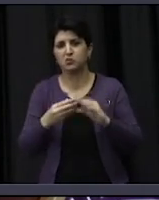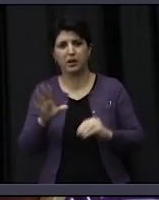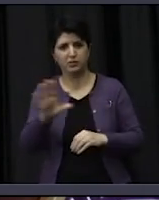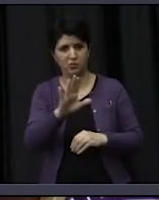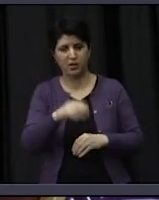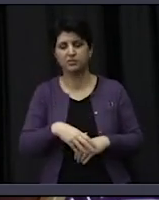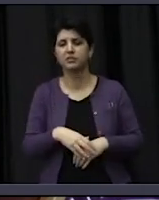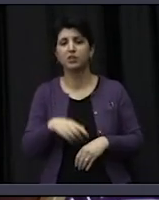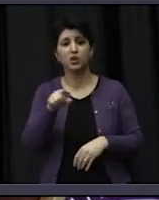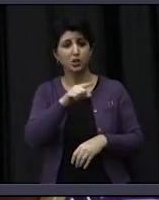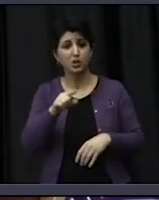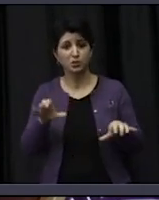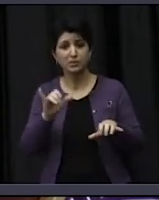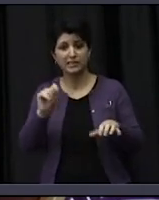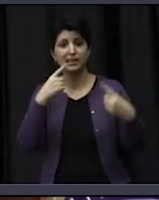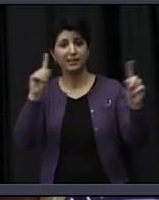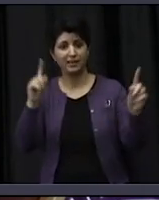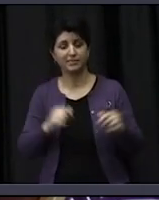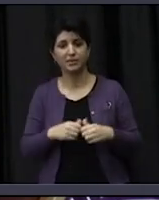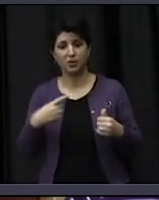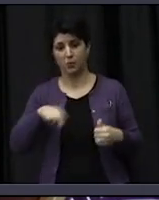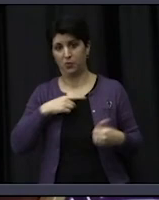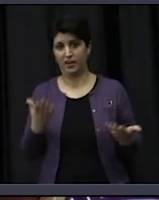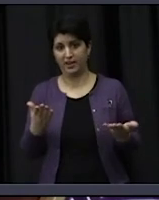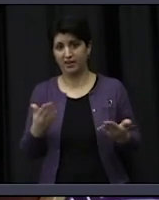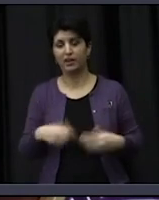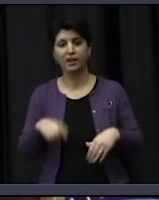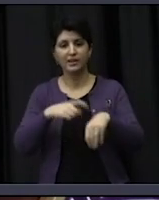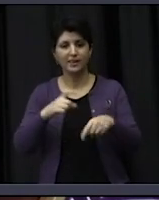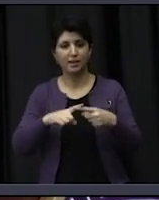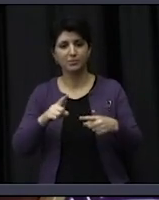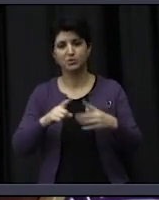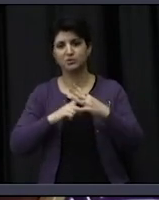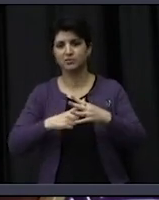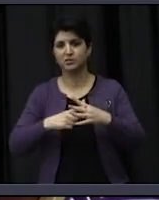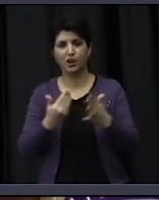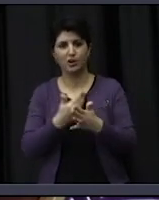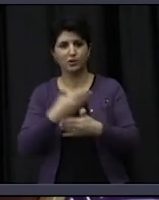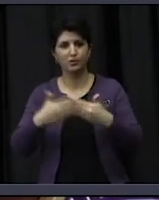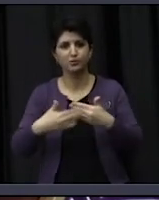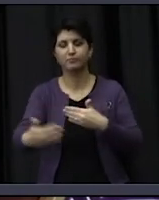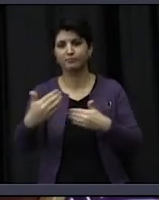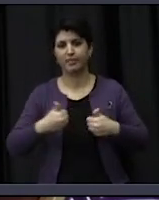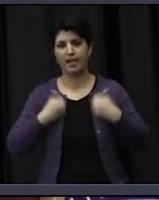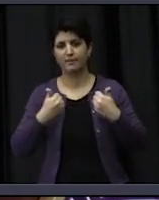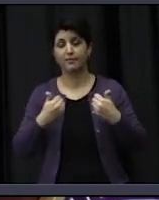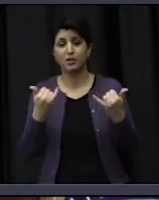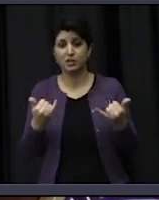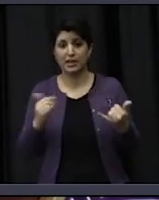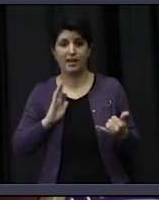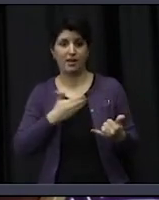did it, and we're here. It's time to embark on a new beginning. Today is the day. For